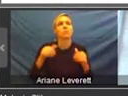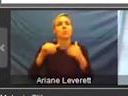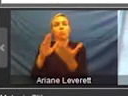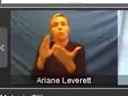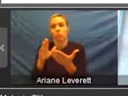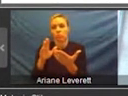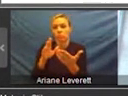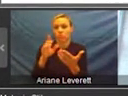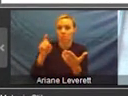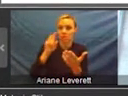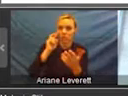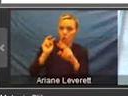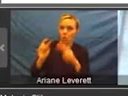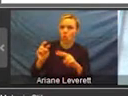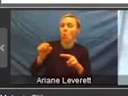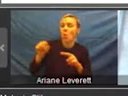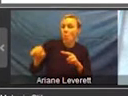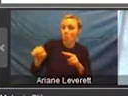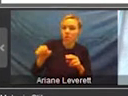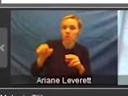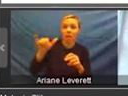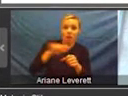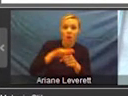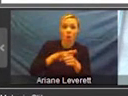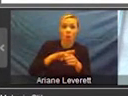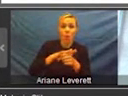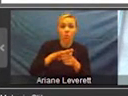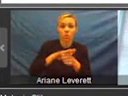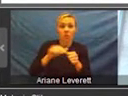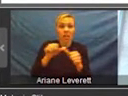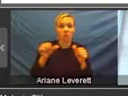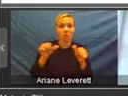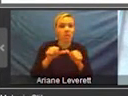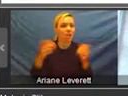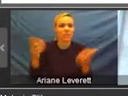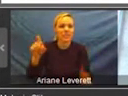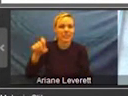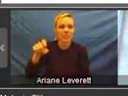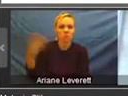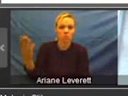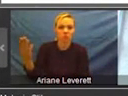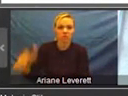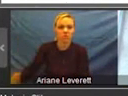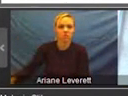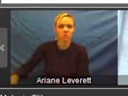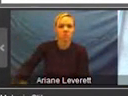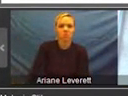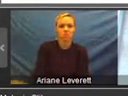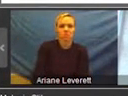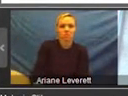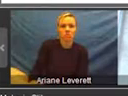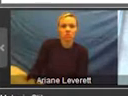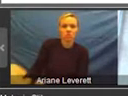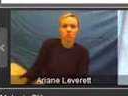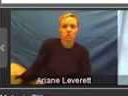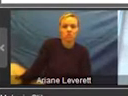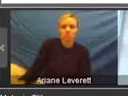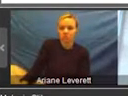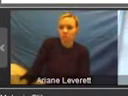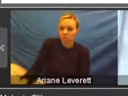needs and what is context relevant in this area we want to work. Also, the recognition